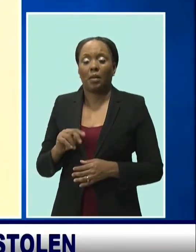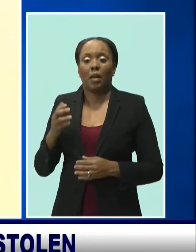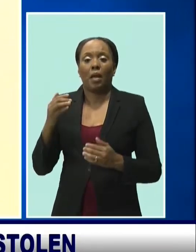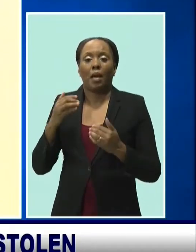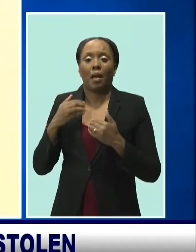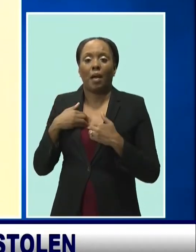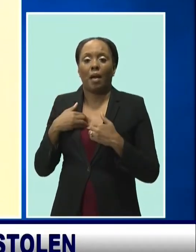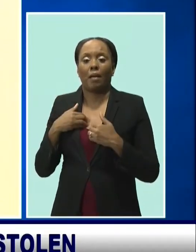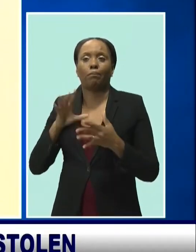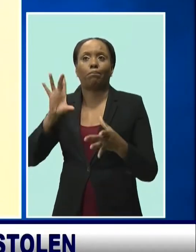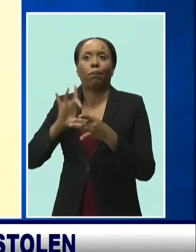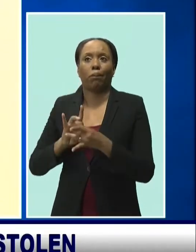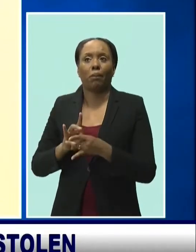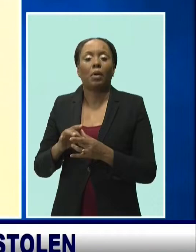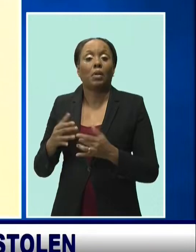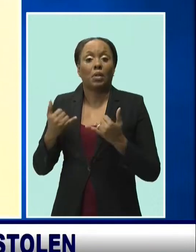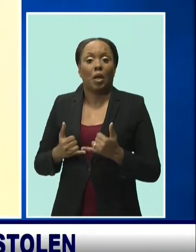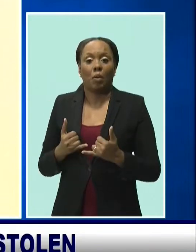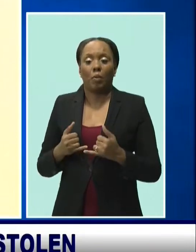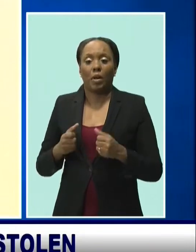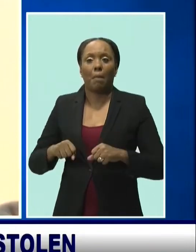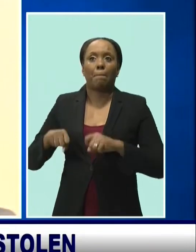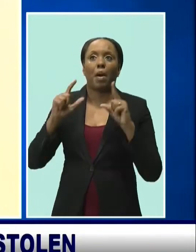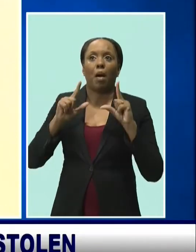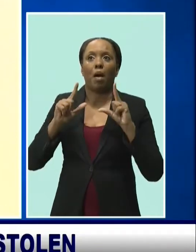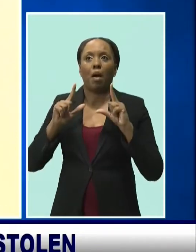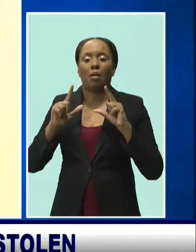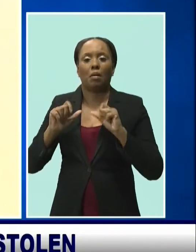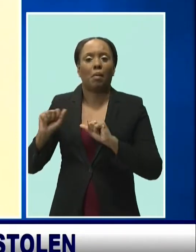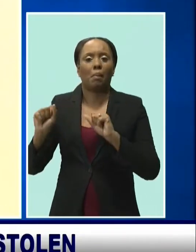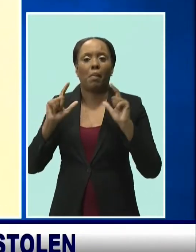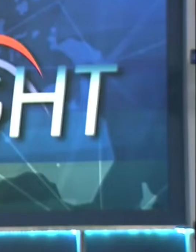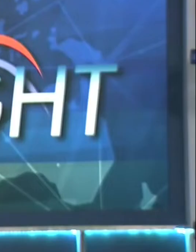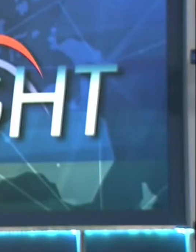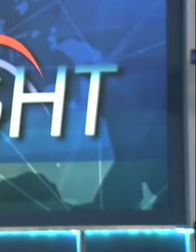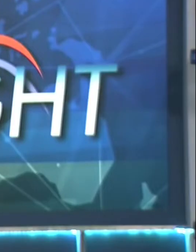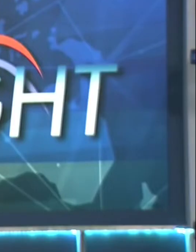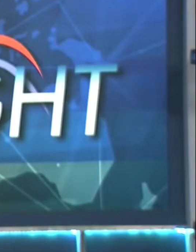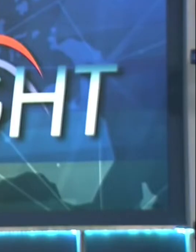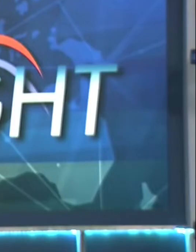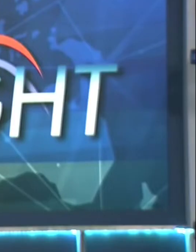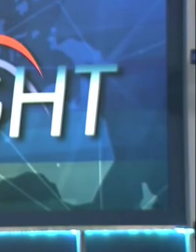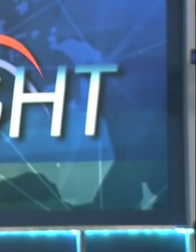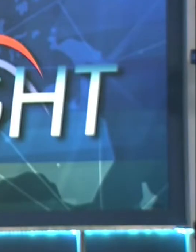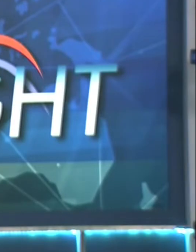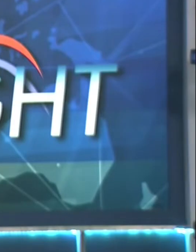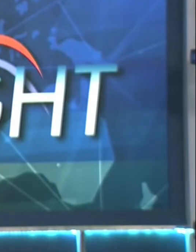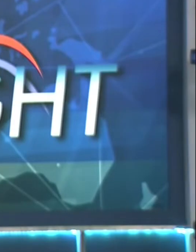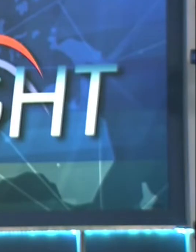bill. So we can go to a computer system right now and see if you had received one already. Well, this information just coming to hand. A total